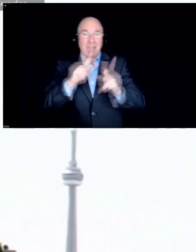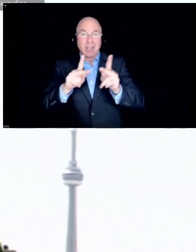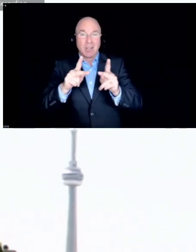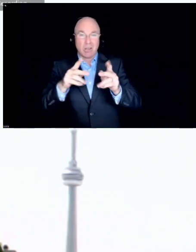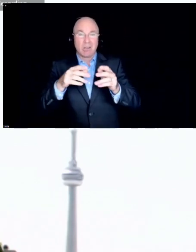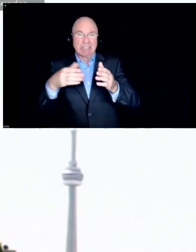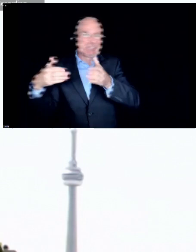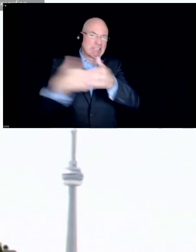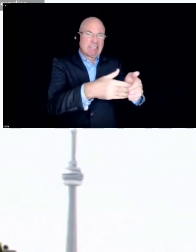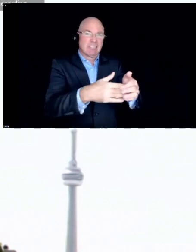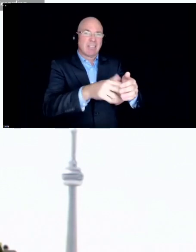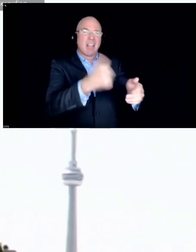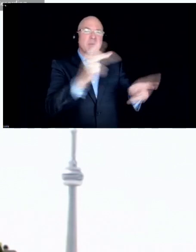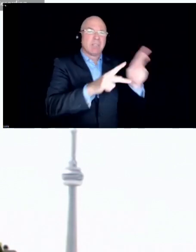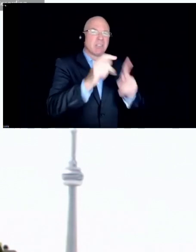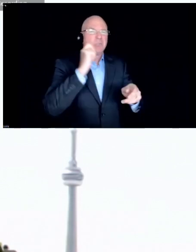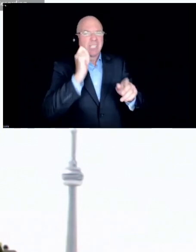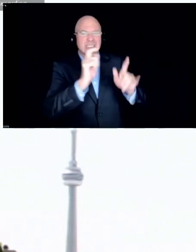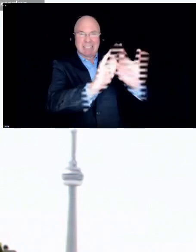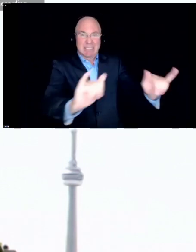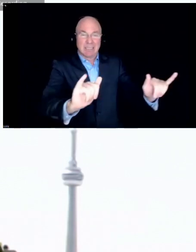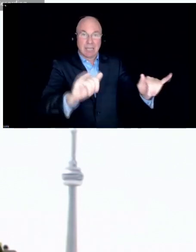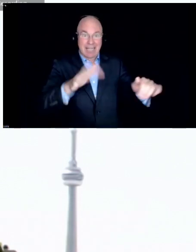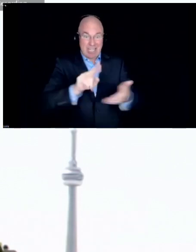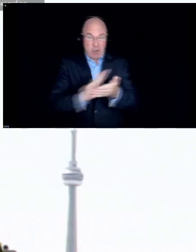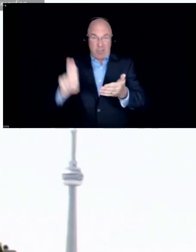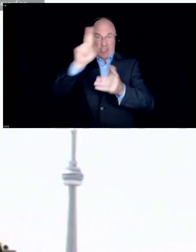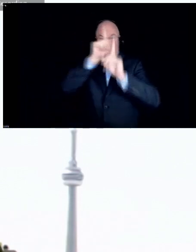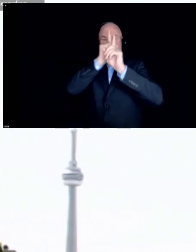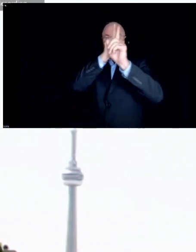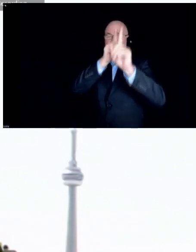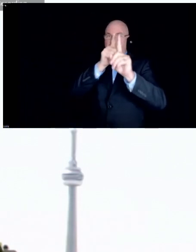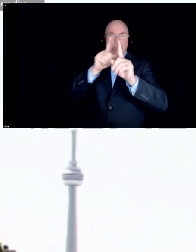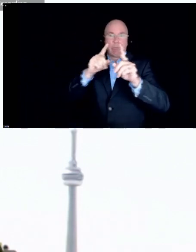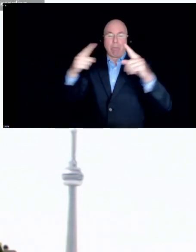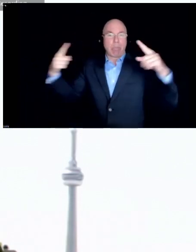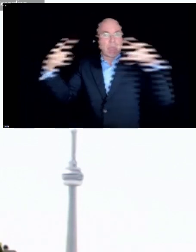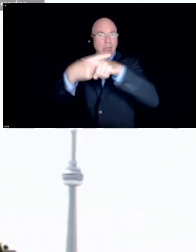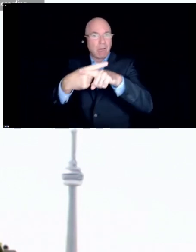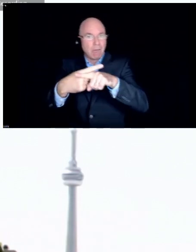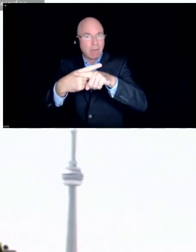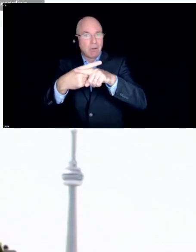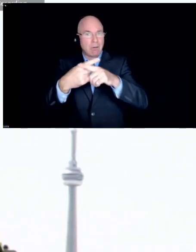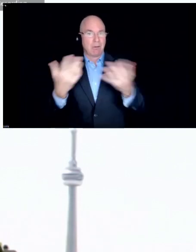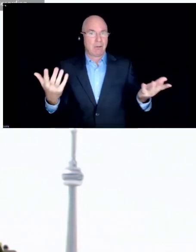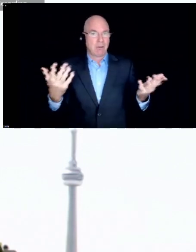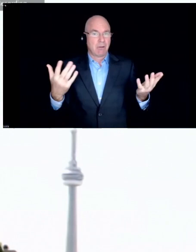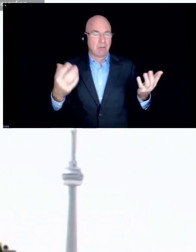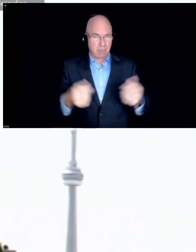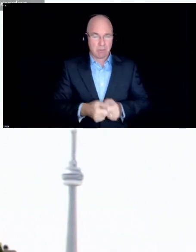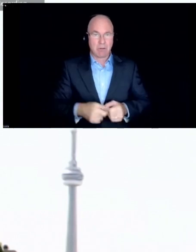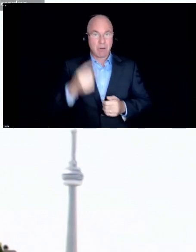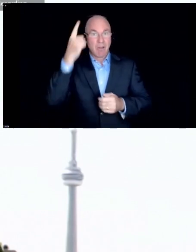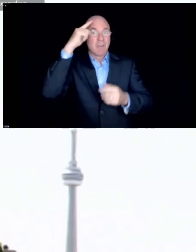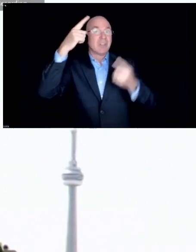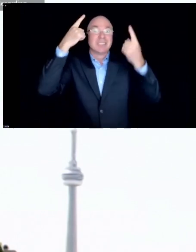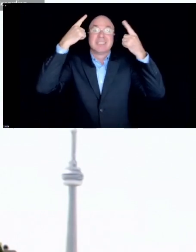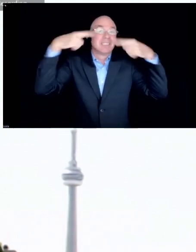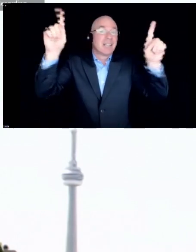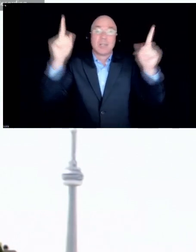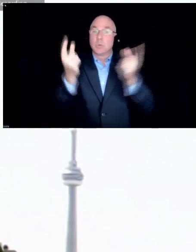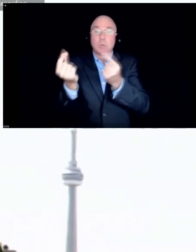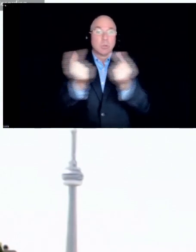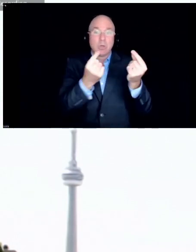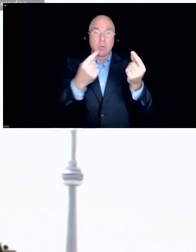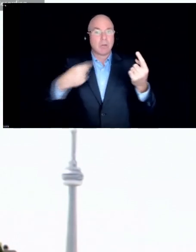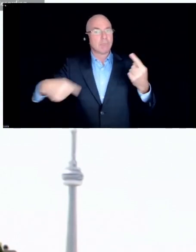university. It diminishes us all. In both education and society, our success relies on our ability